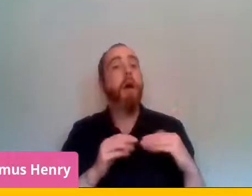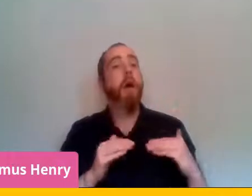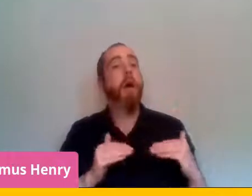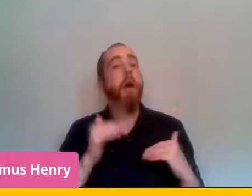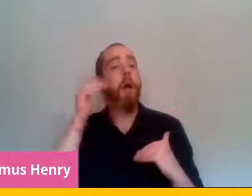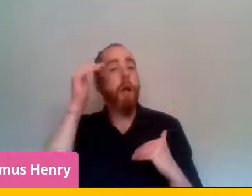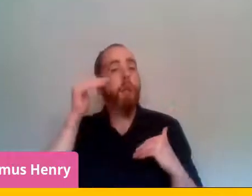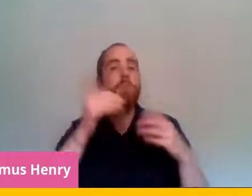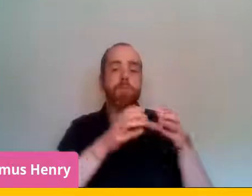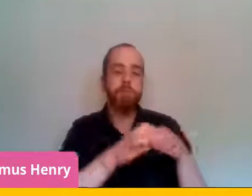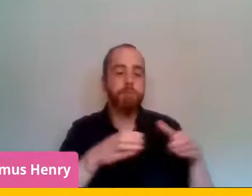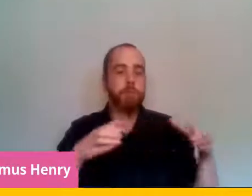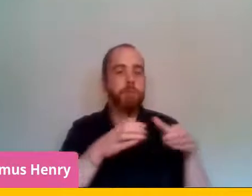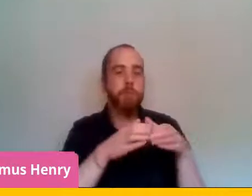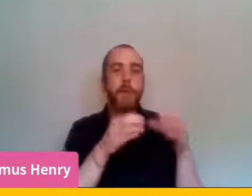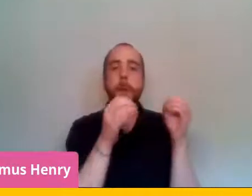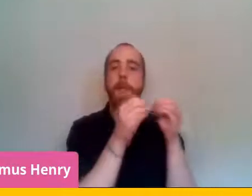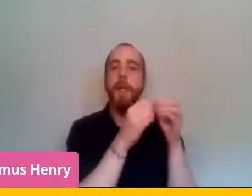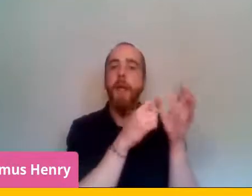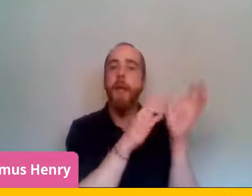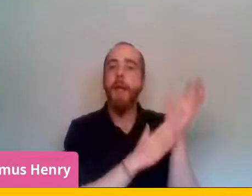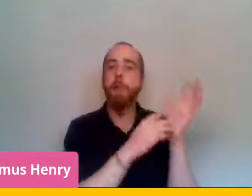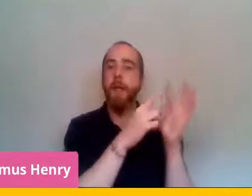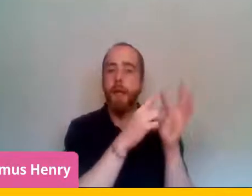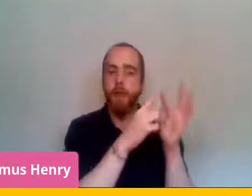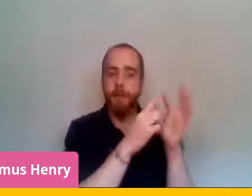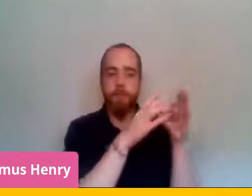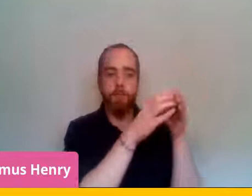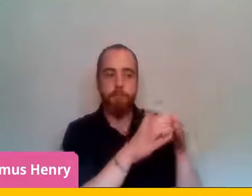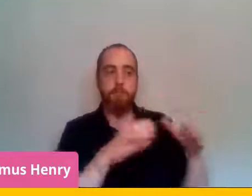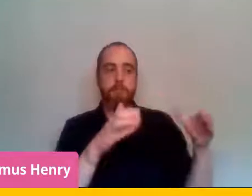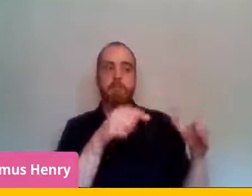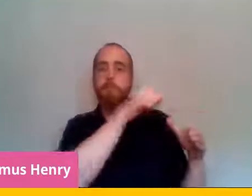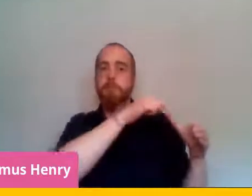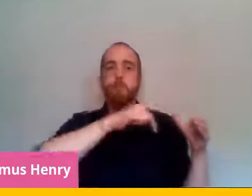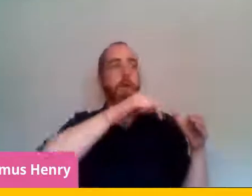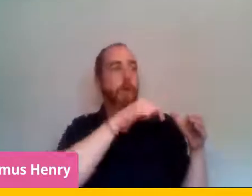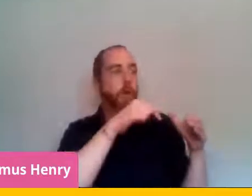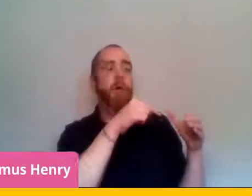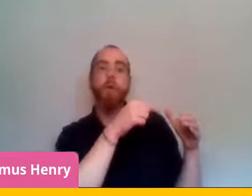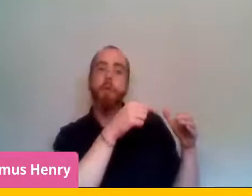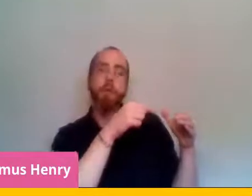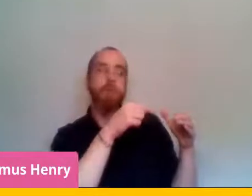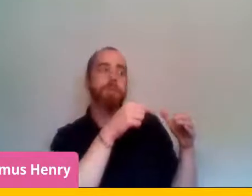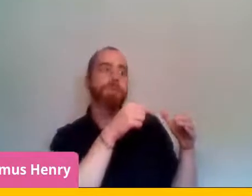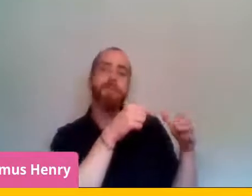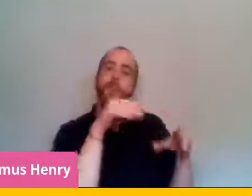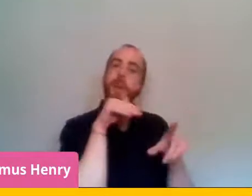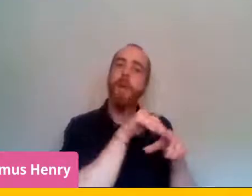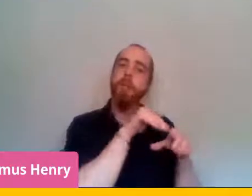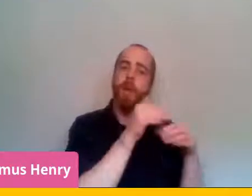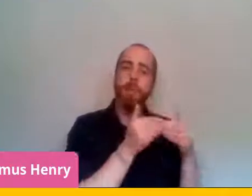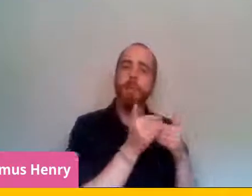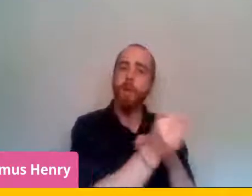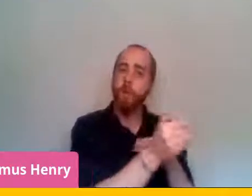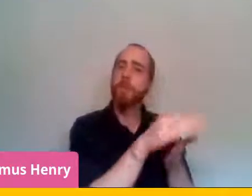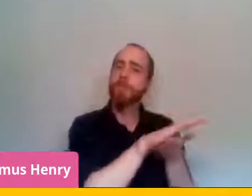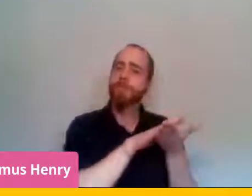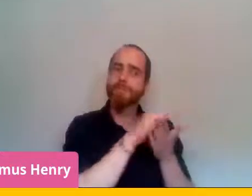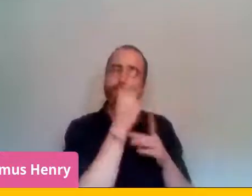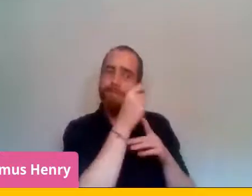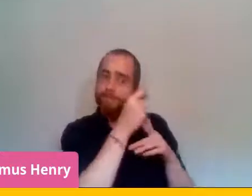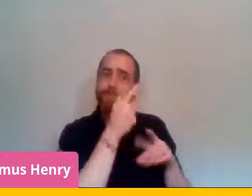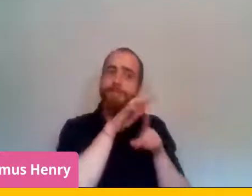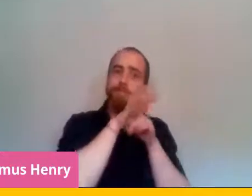BAME academics are employed on casualized contracts, surely this is another form of discrimination. And this is something that Amy picked up on just now